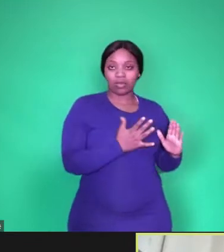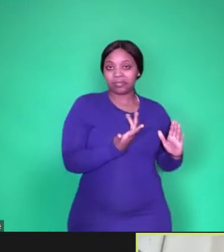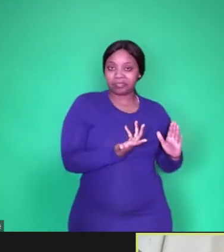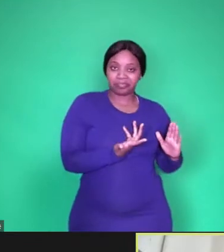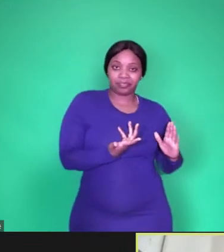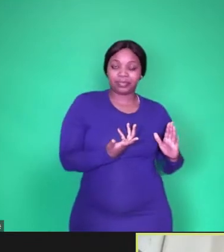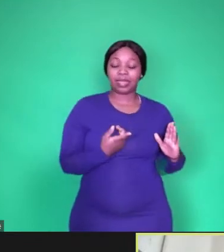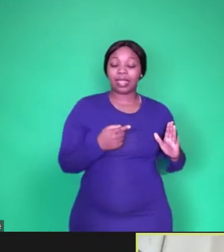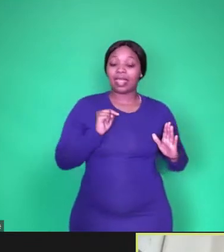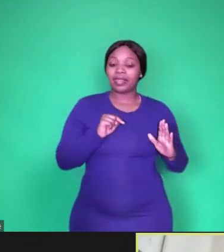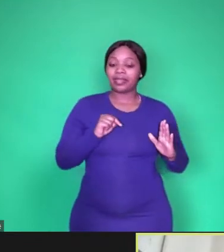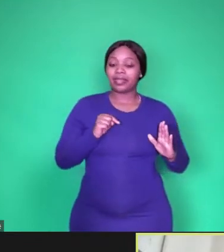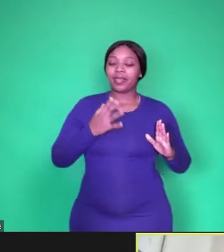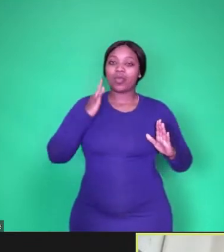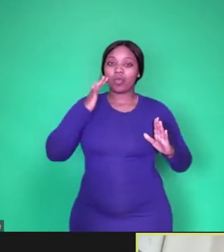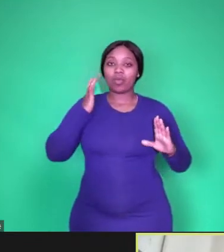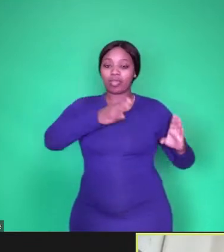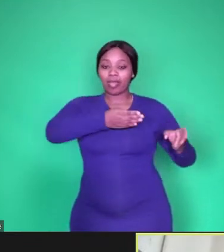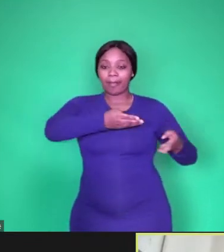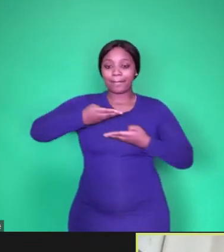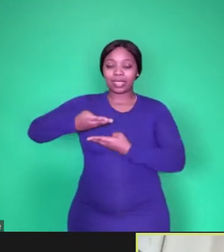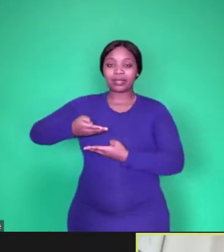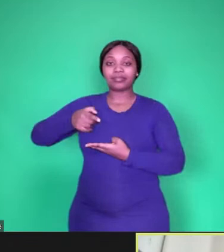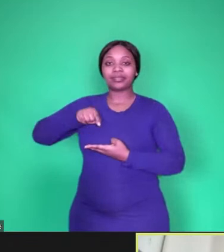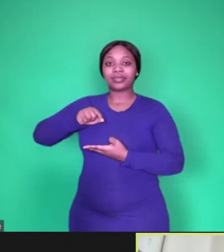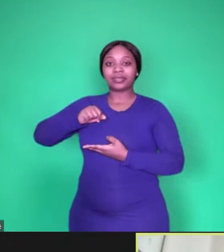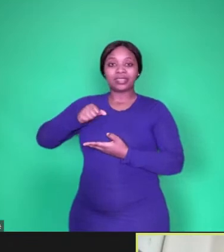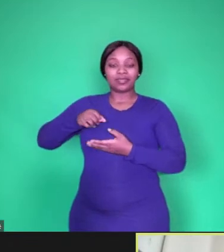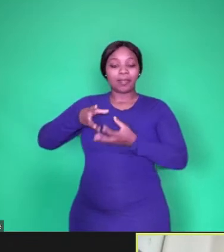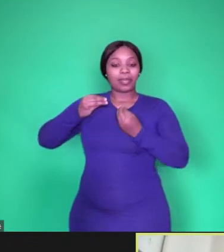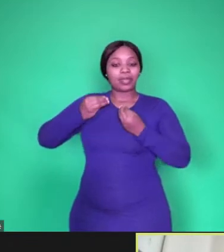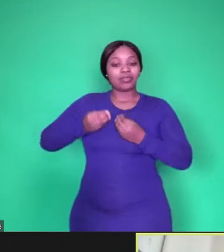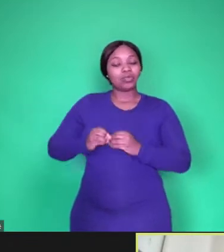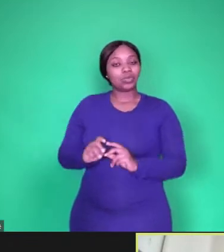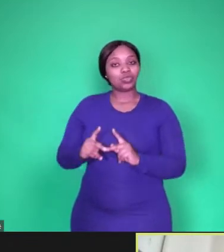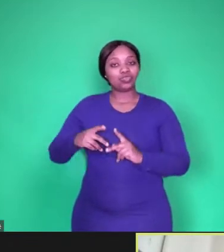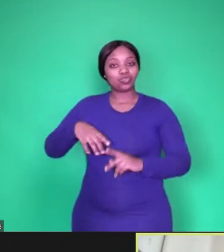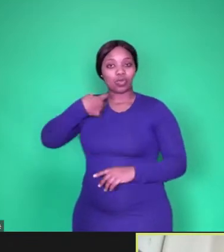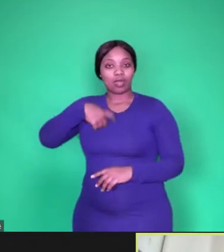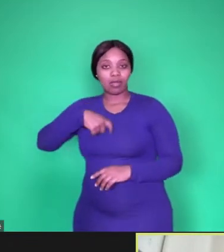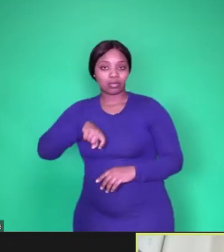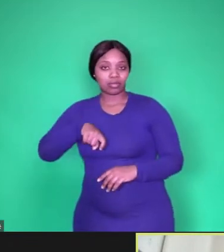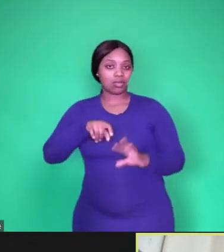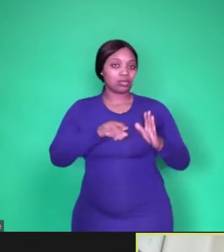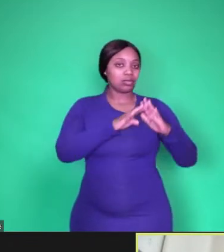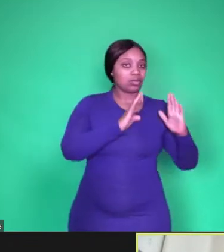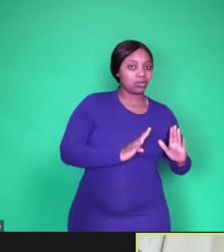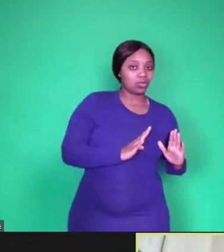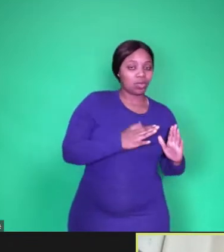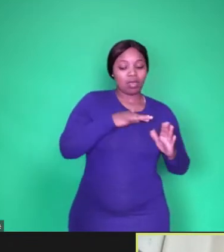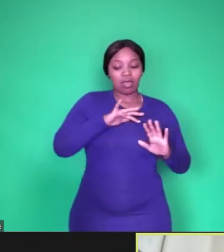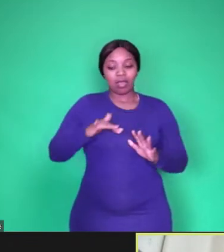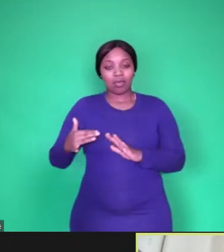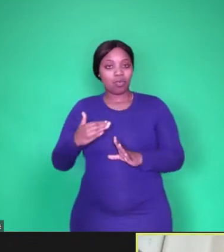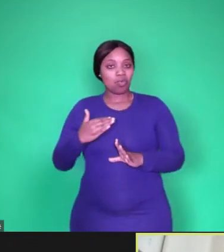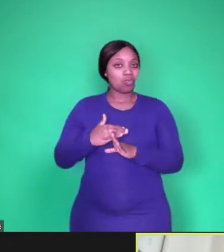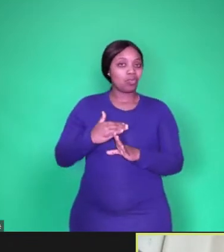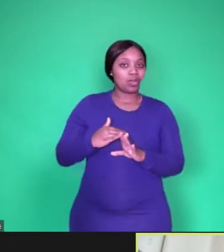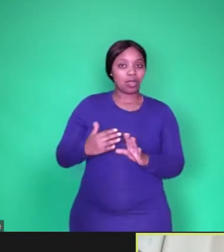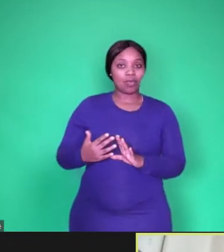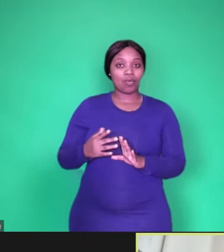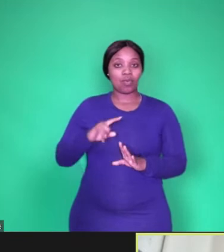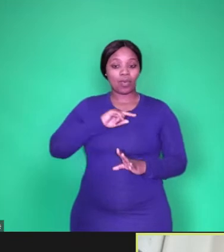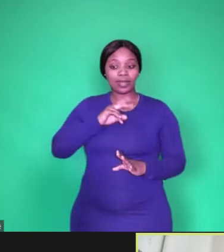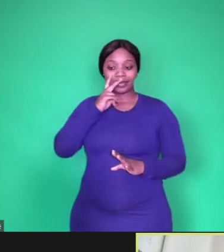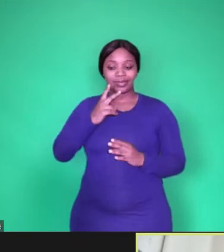it came to, and I didn't get into this, but sort of characterizing the households, where one could see that, for example, when children